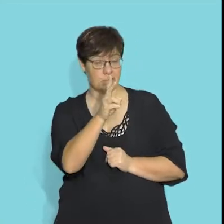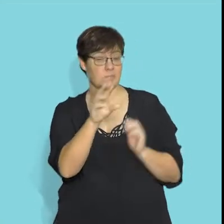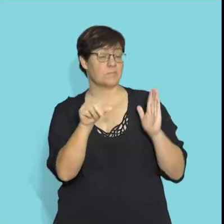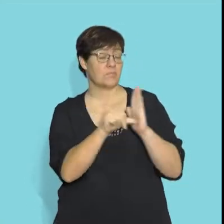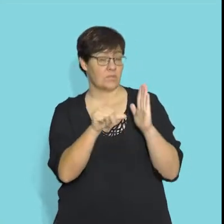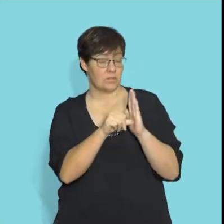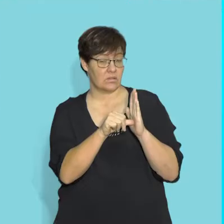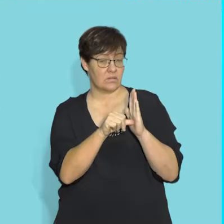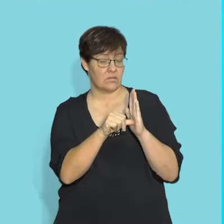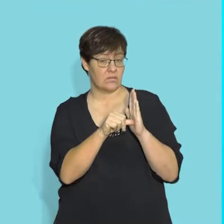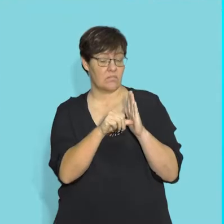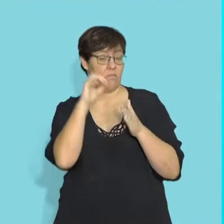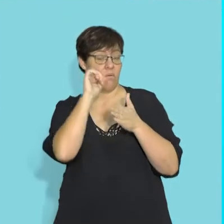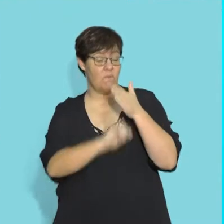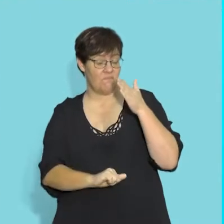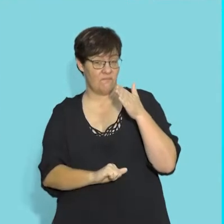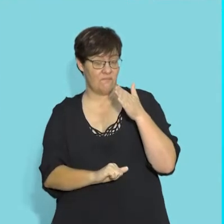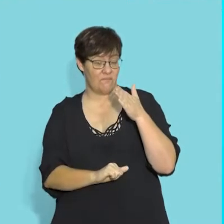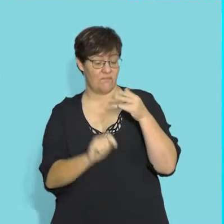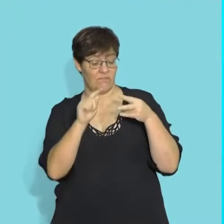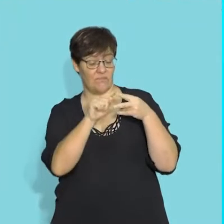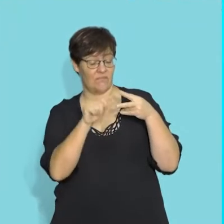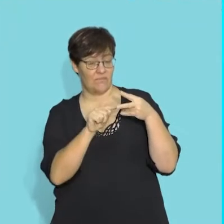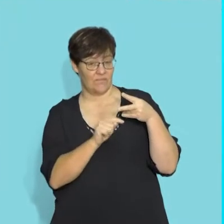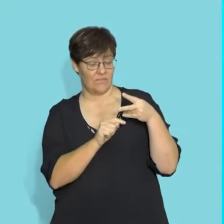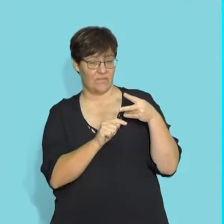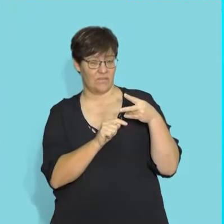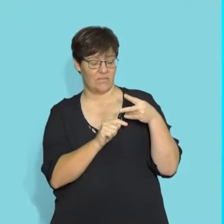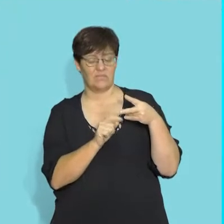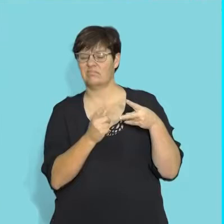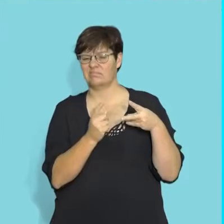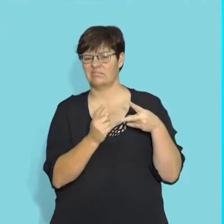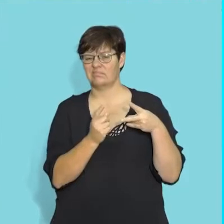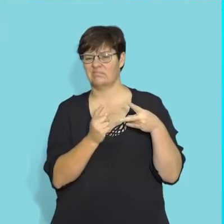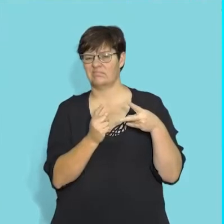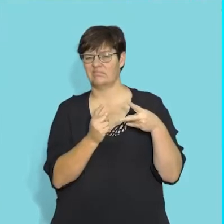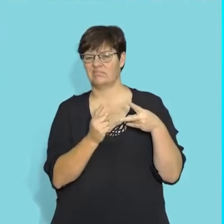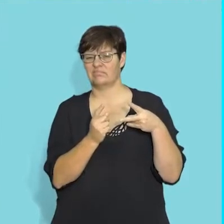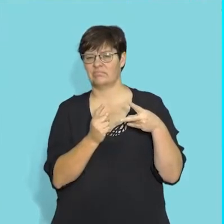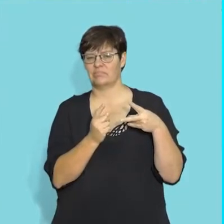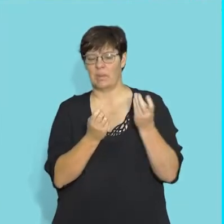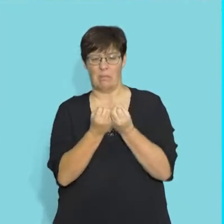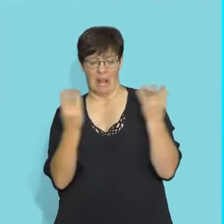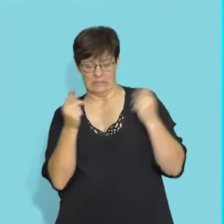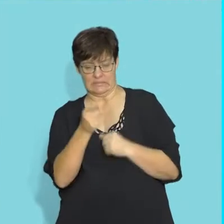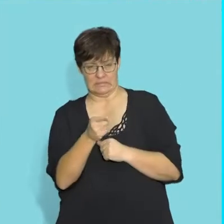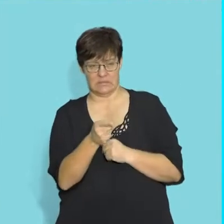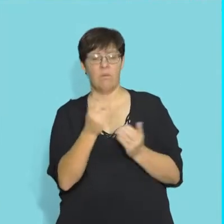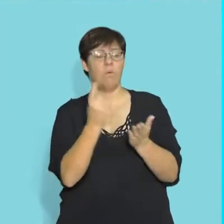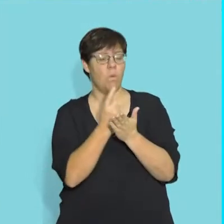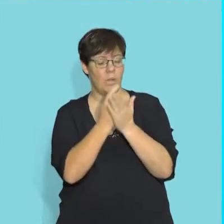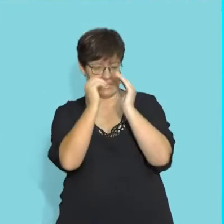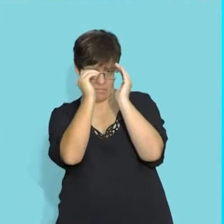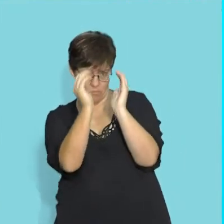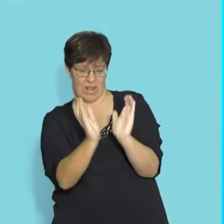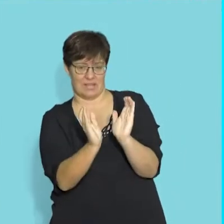what's crucial here is that when I subtract two things, when I subtract a multi kind of piece or something, I